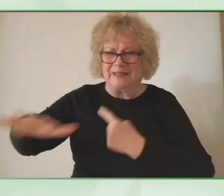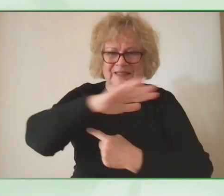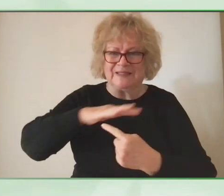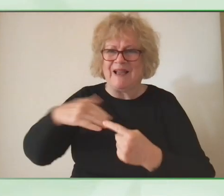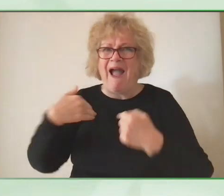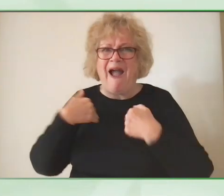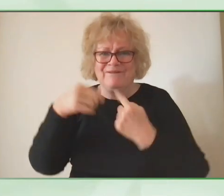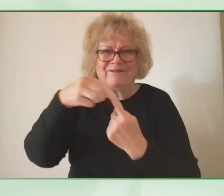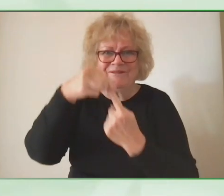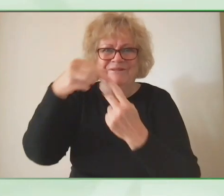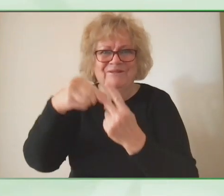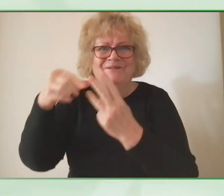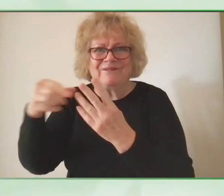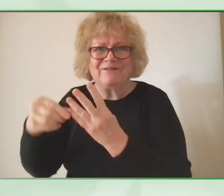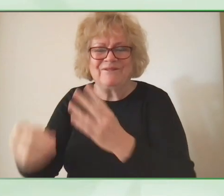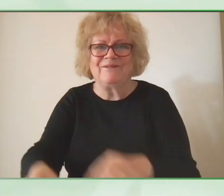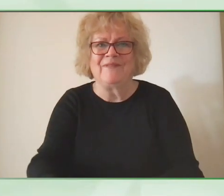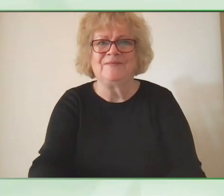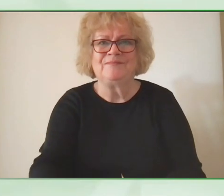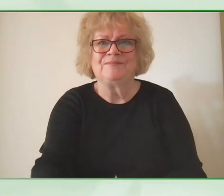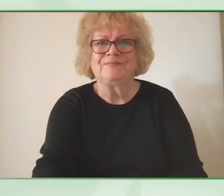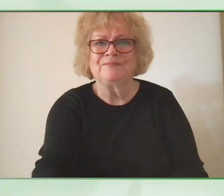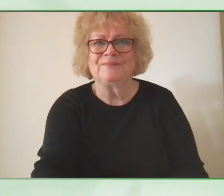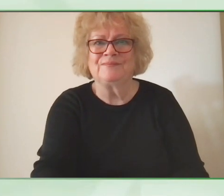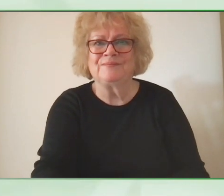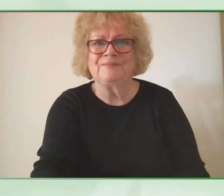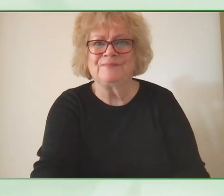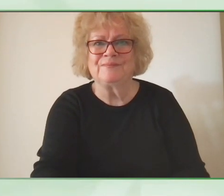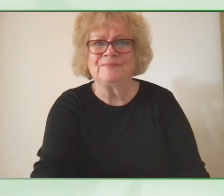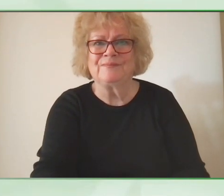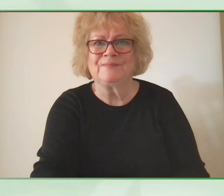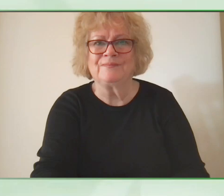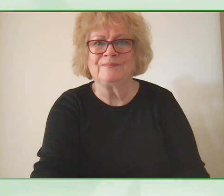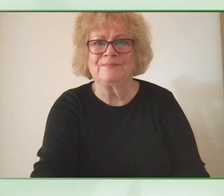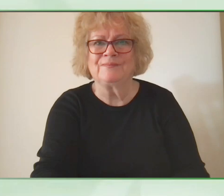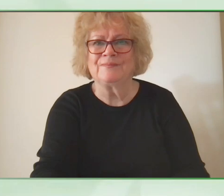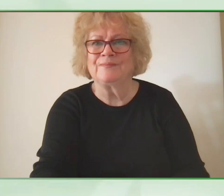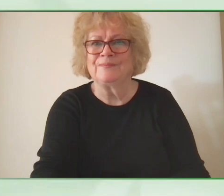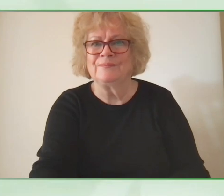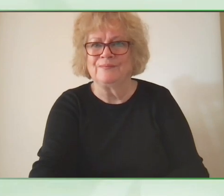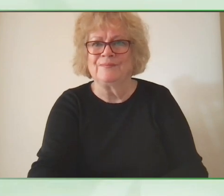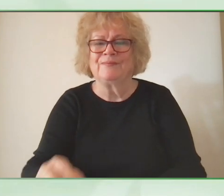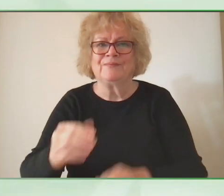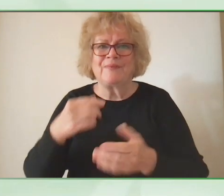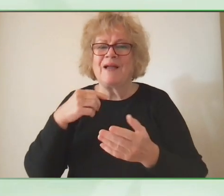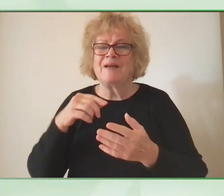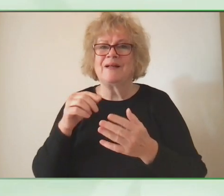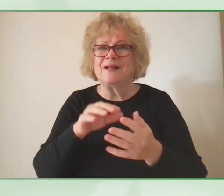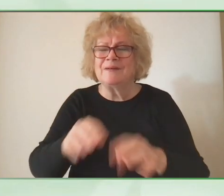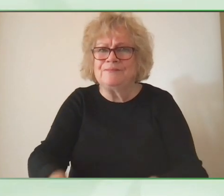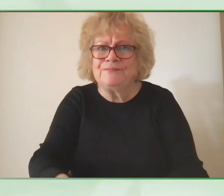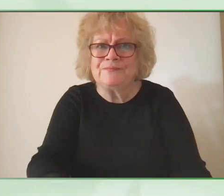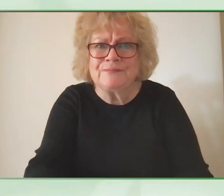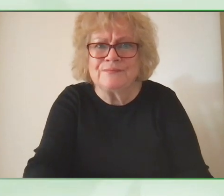the demand curve, sorry for using economic terms, the demand curve is inflexible, meaning people are desperate to get the product, the price